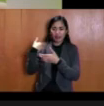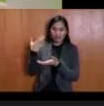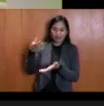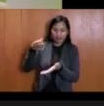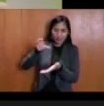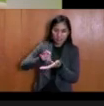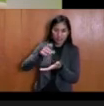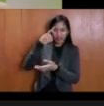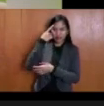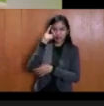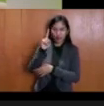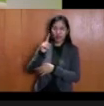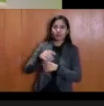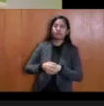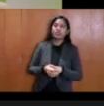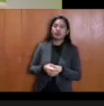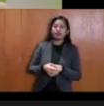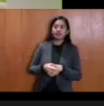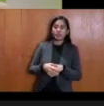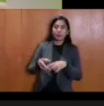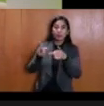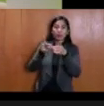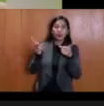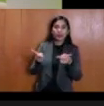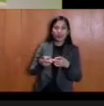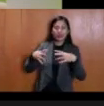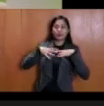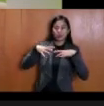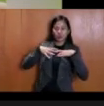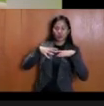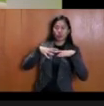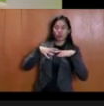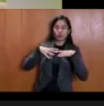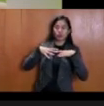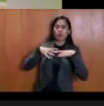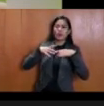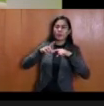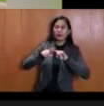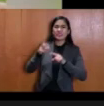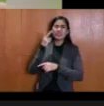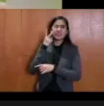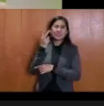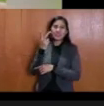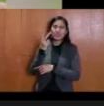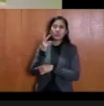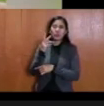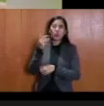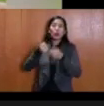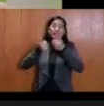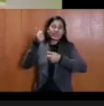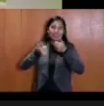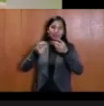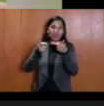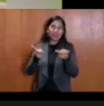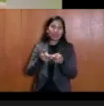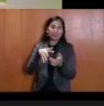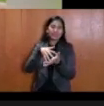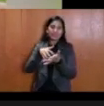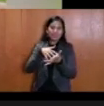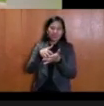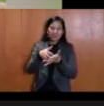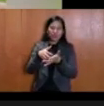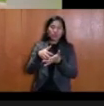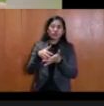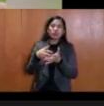of destination infrastructure. But if you look at our vulnerability maps of tourism destinations, the